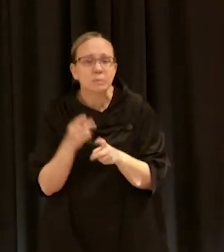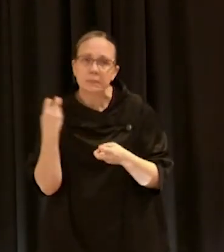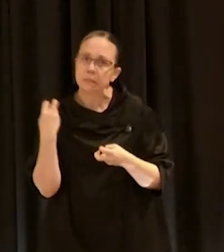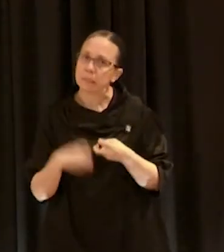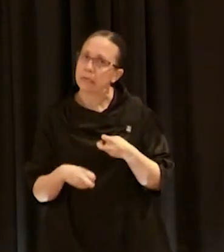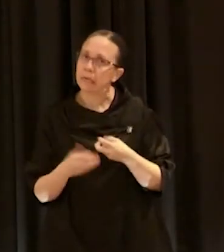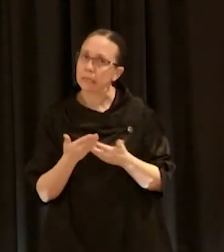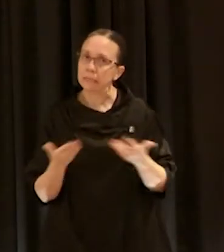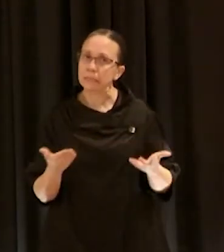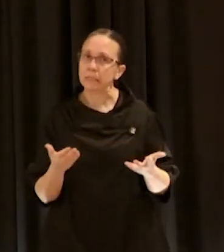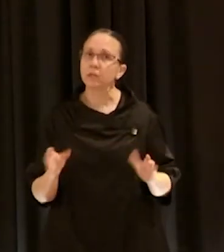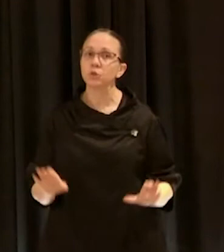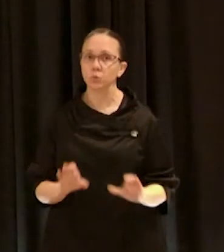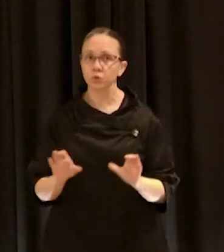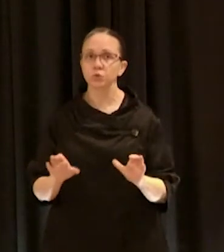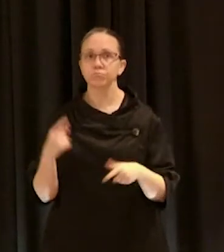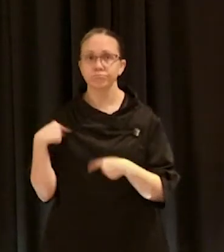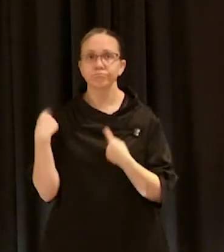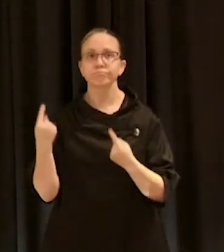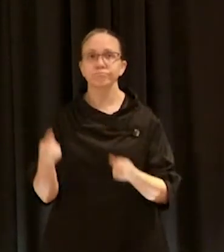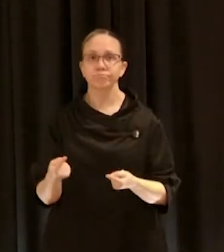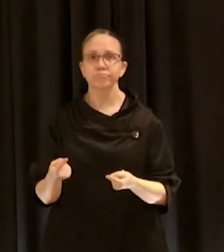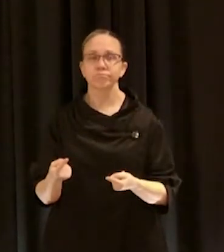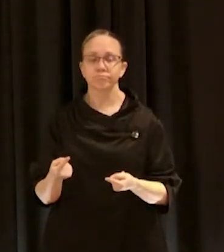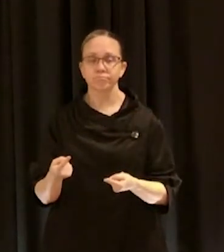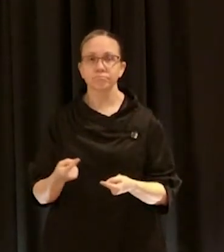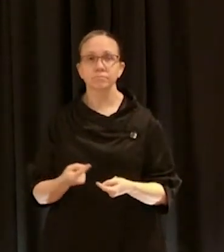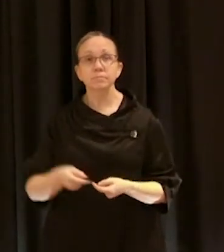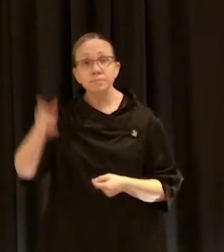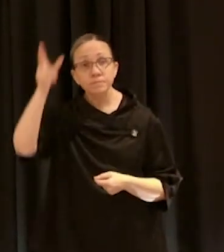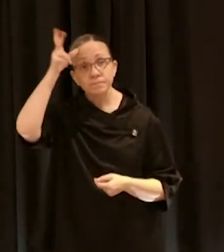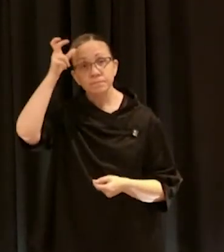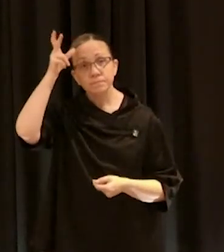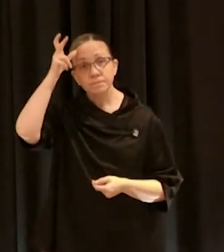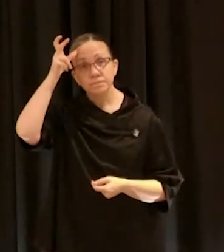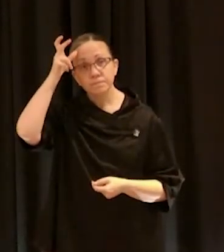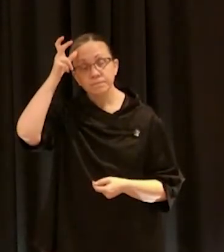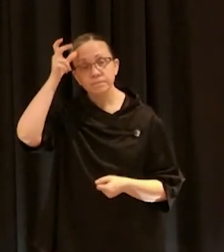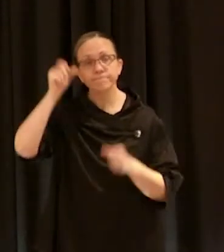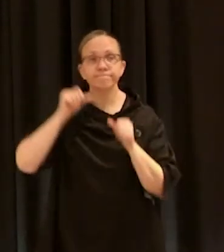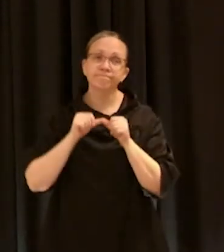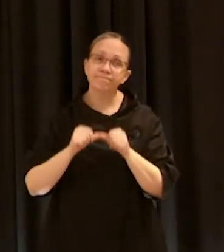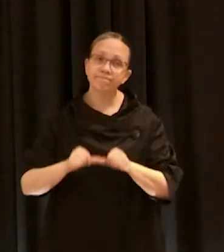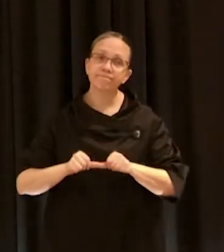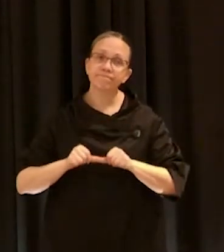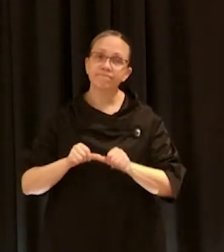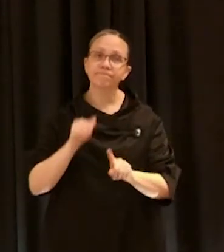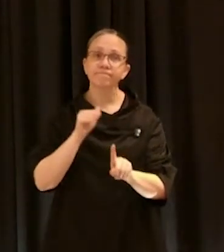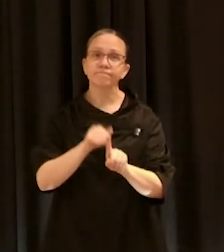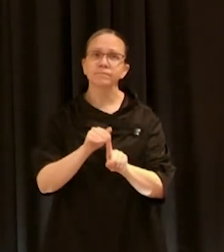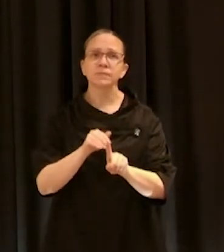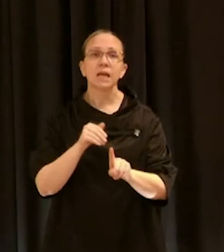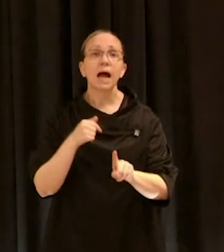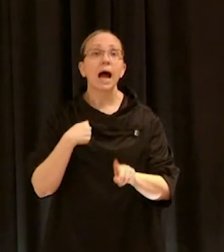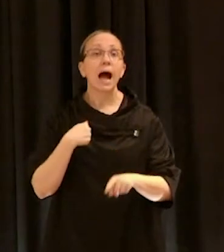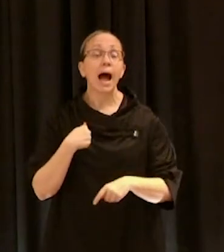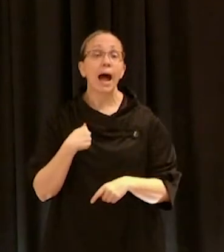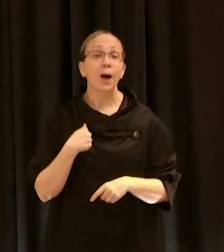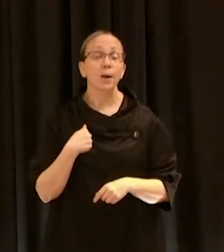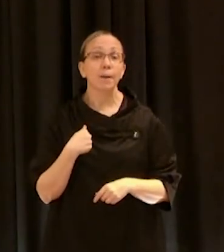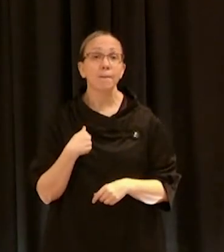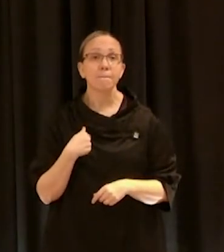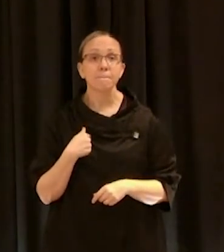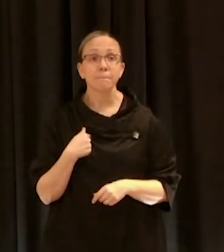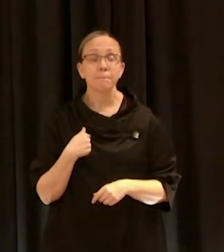hardest things you will ever do. The devil is constantly, I'll bet you every